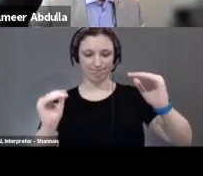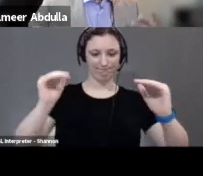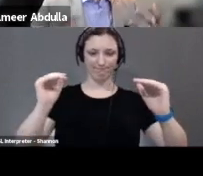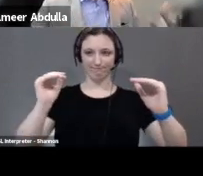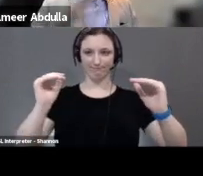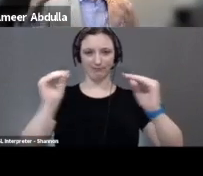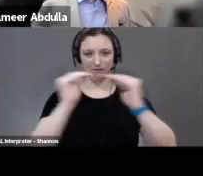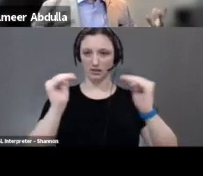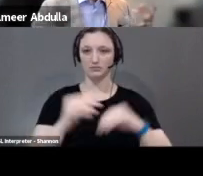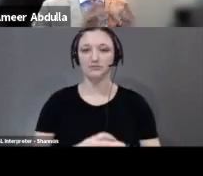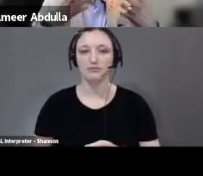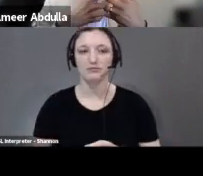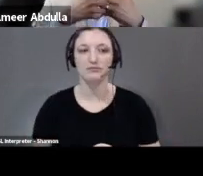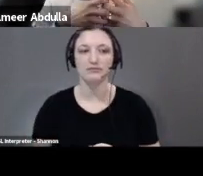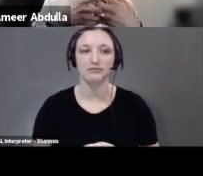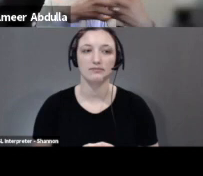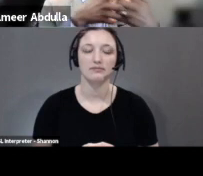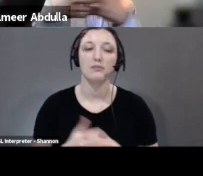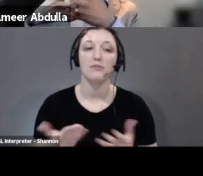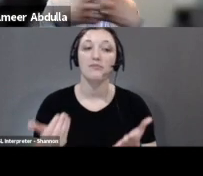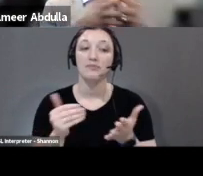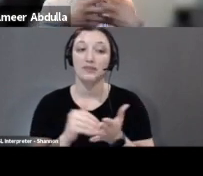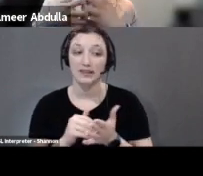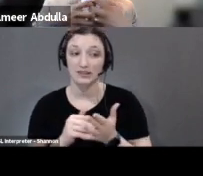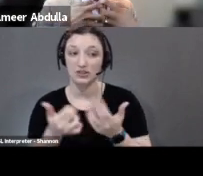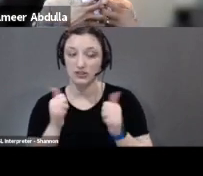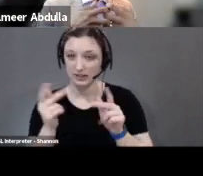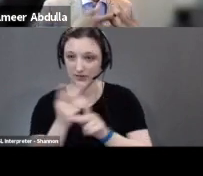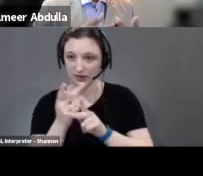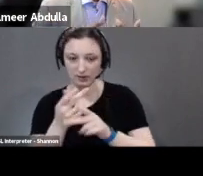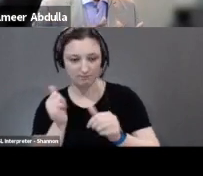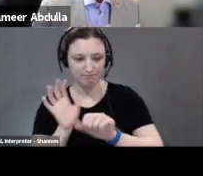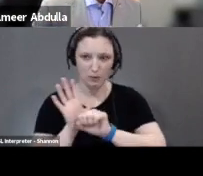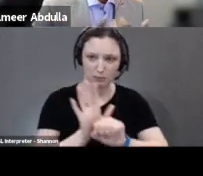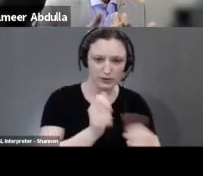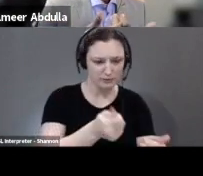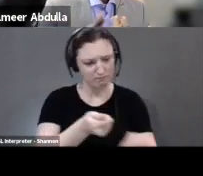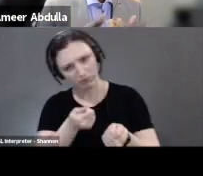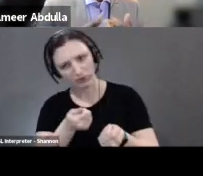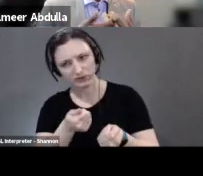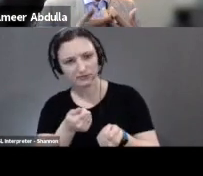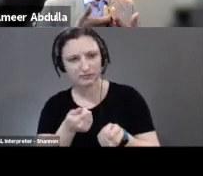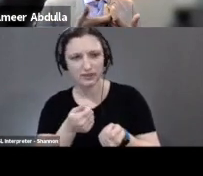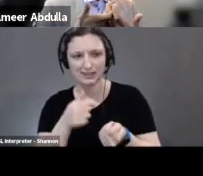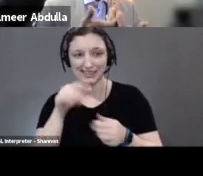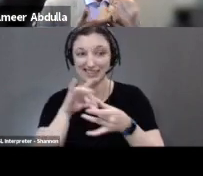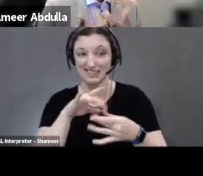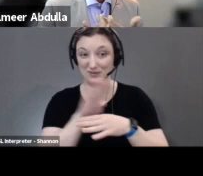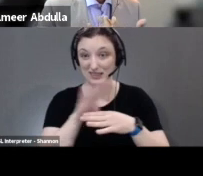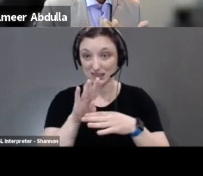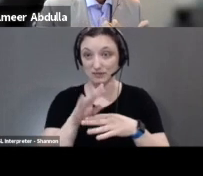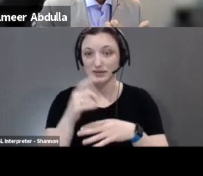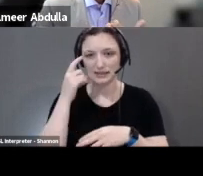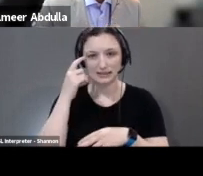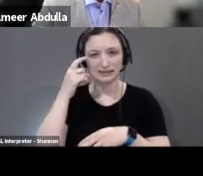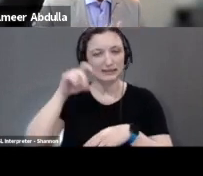So again, articulating some of the dichotomies and the pushing and pulling that exists, things to think about from both a personal and